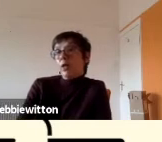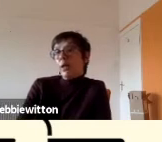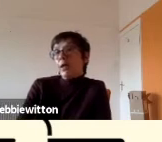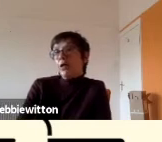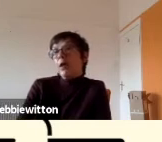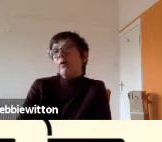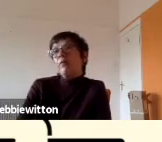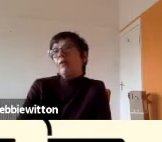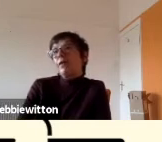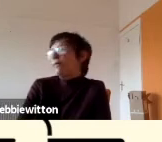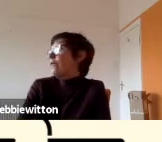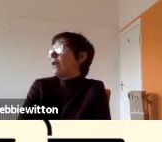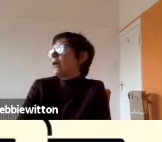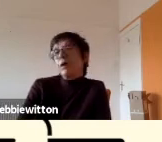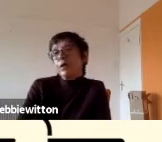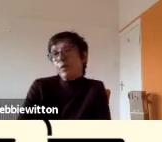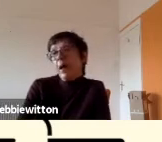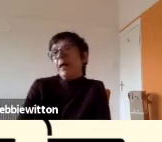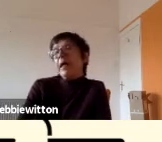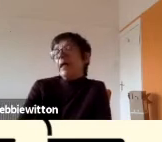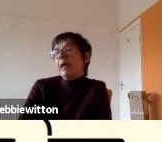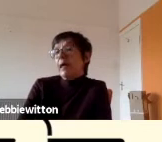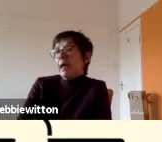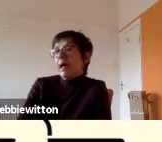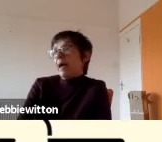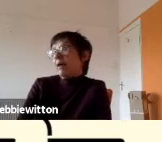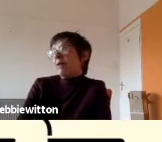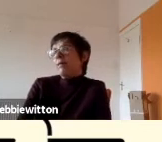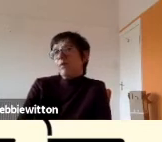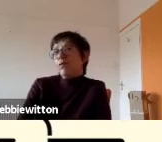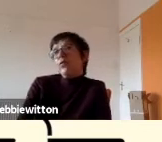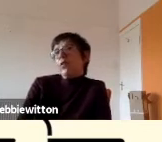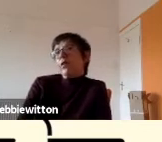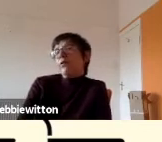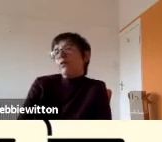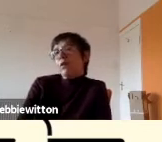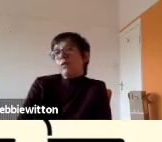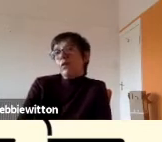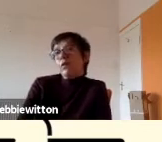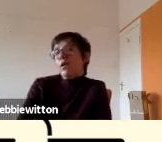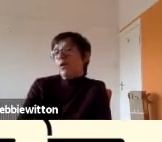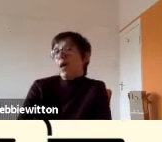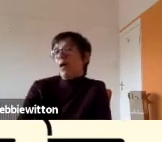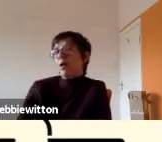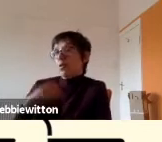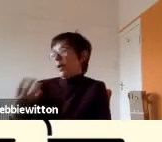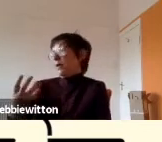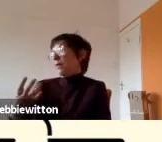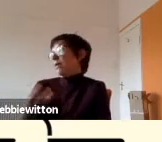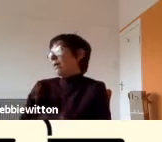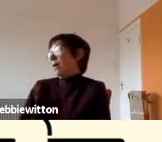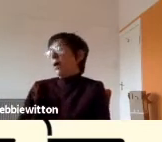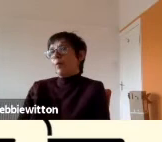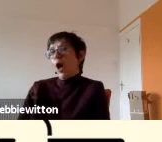We're looking at a crowdfunder for another bike, and we're also starting to look at where we